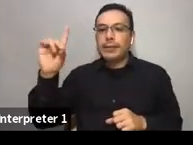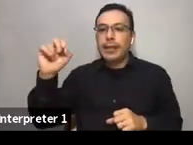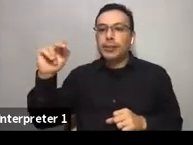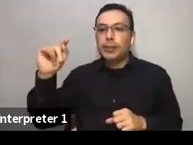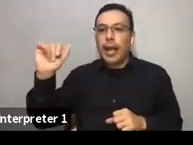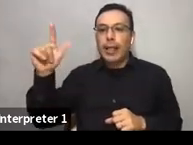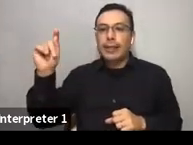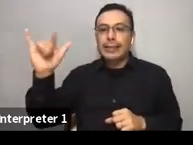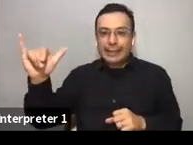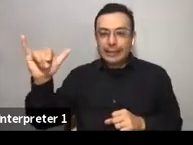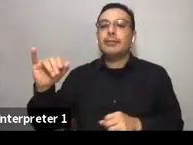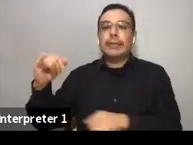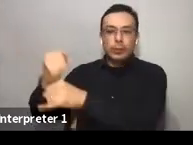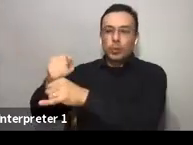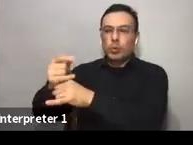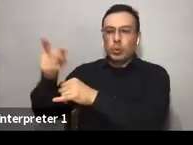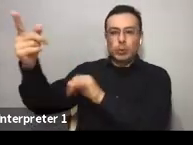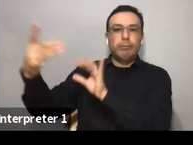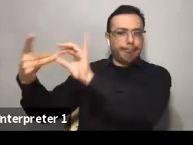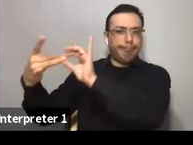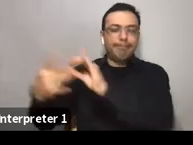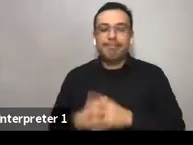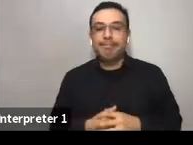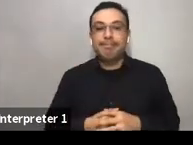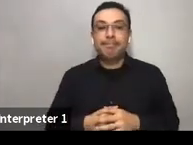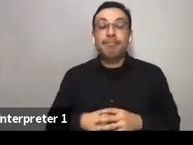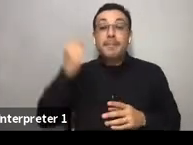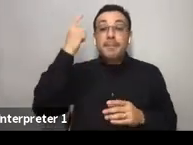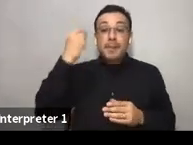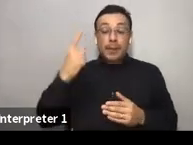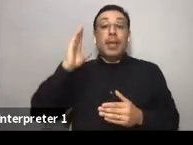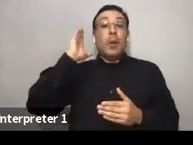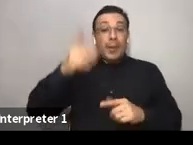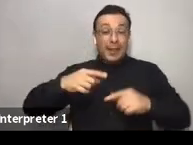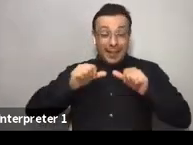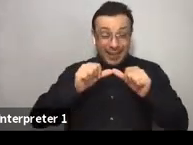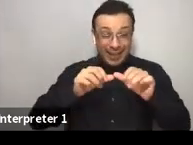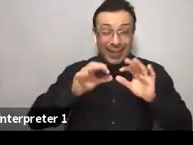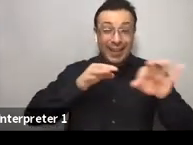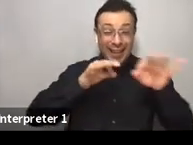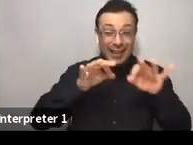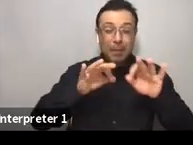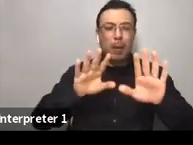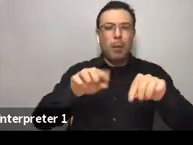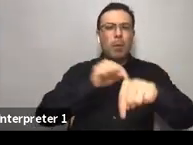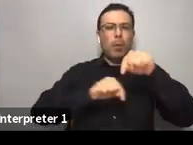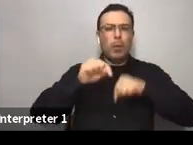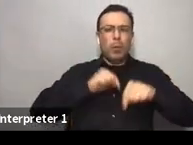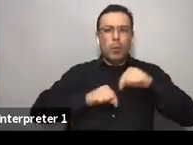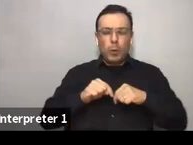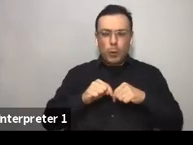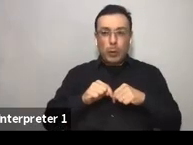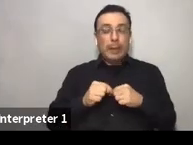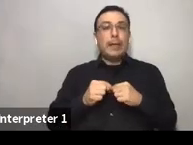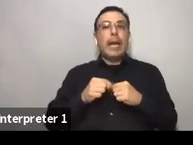before we launch, I want to acknowledge this context that we're in, with so many people now working from